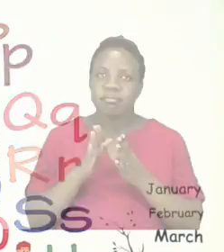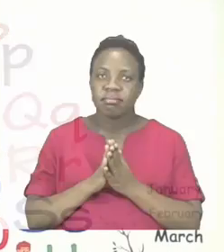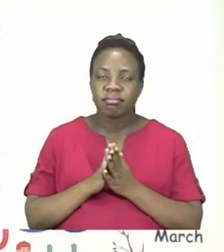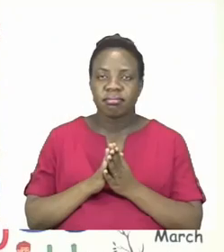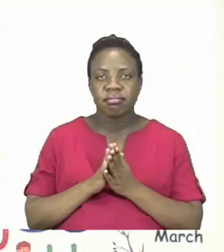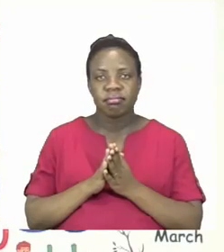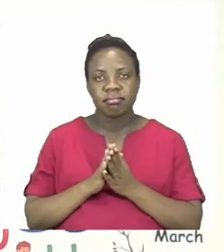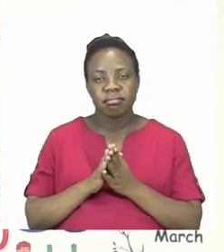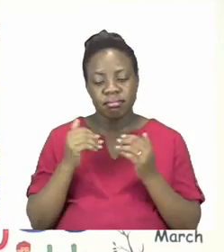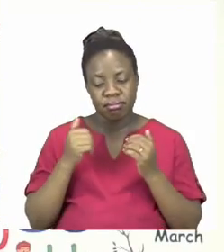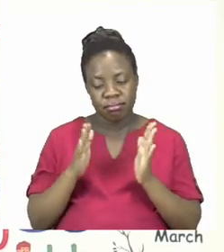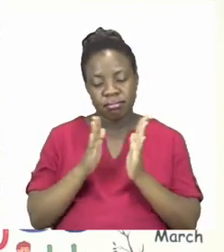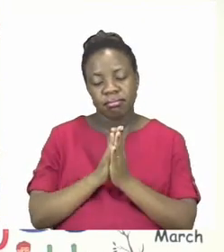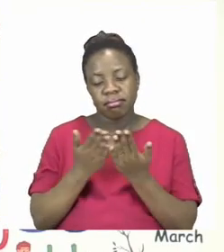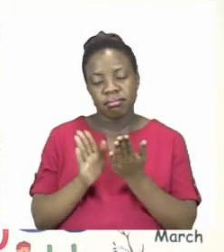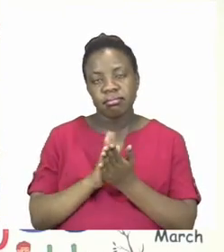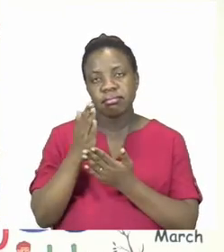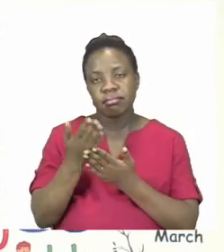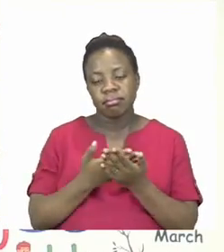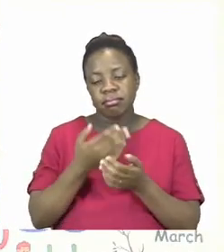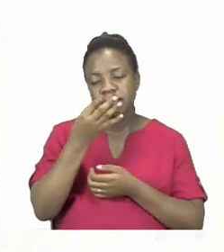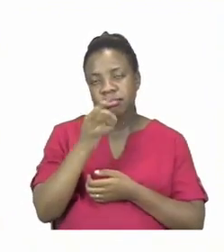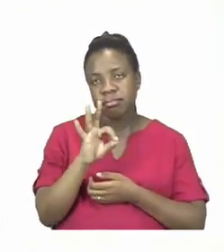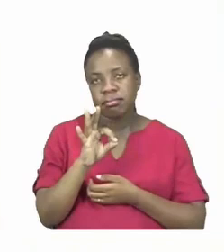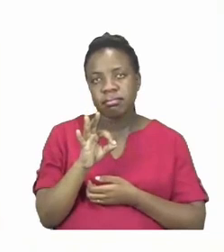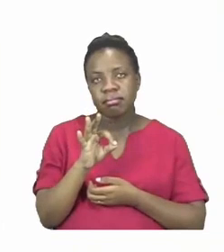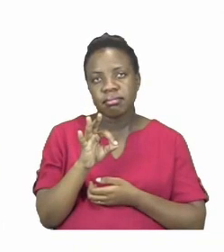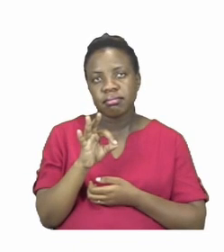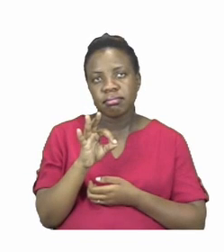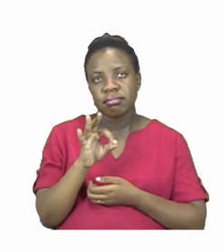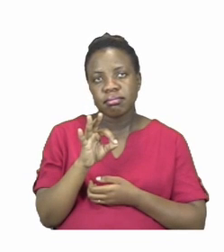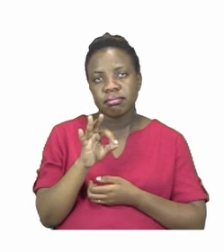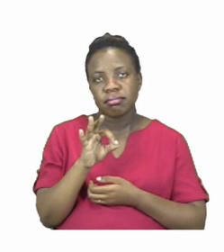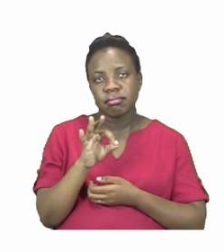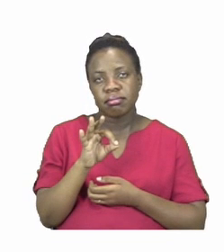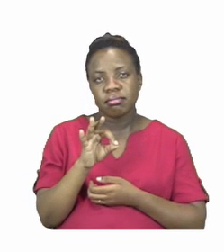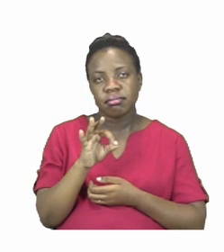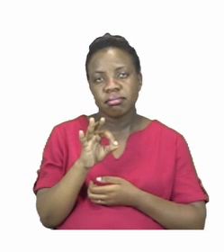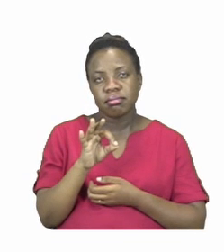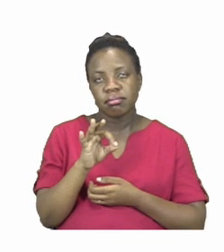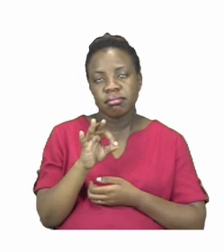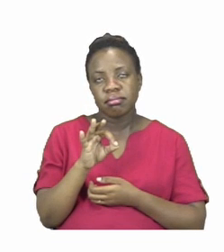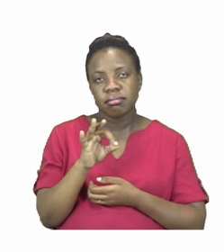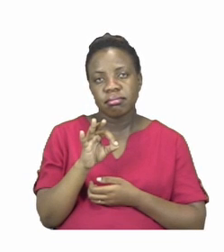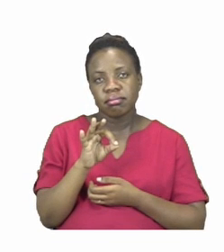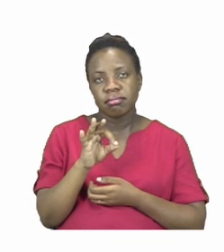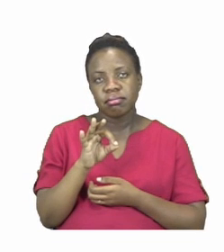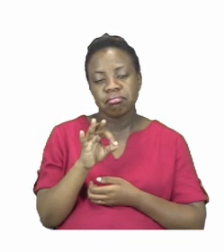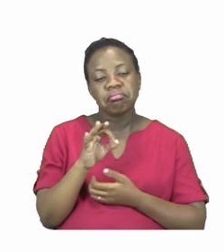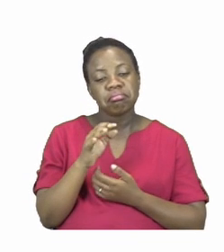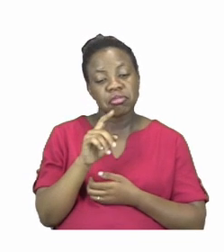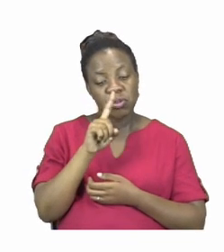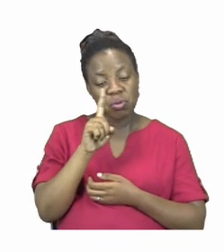Let's start our lesson today, boys and girls, by going to page 9. On page 9, we are going to be doing